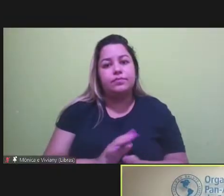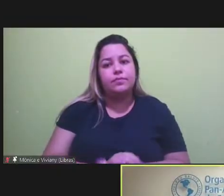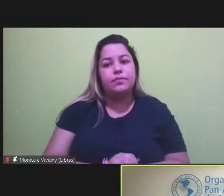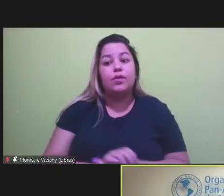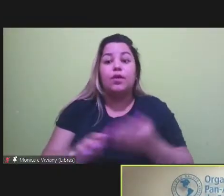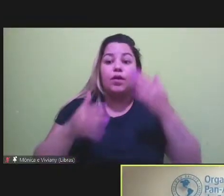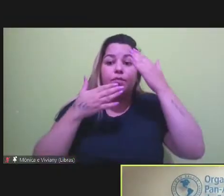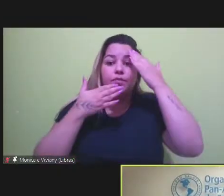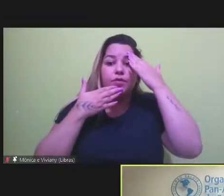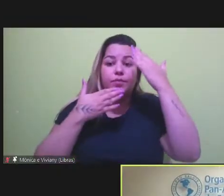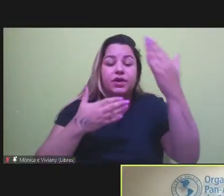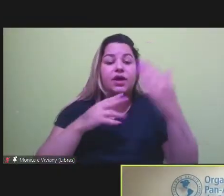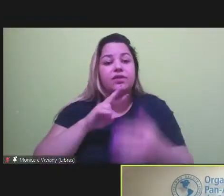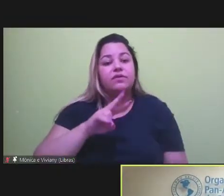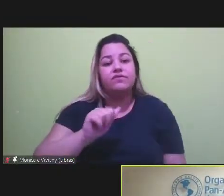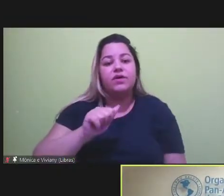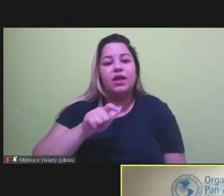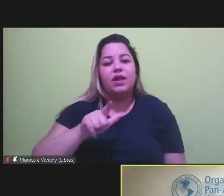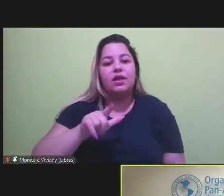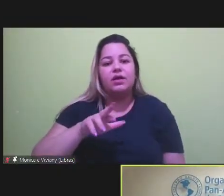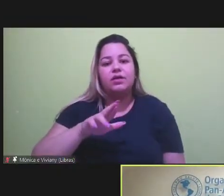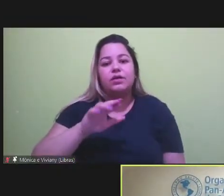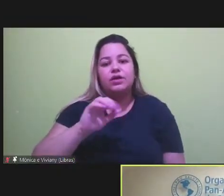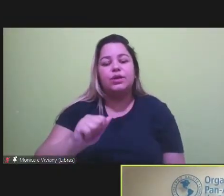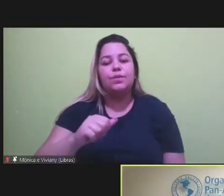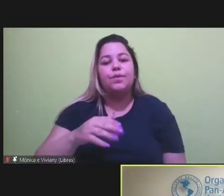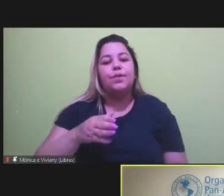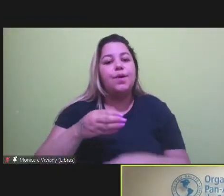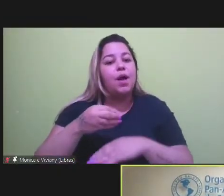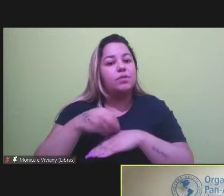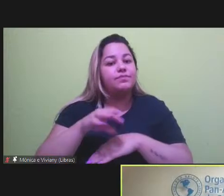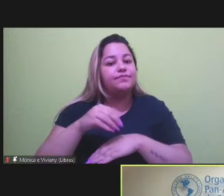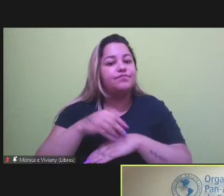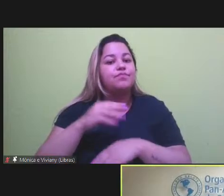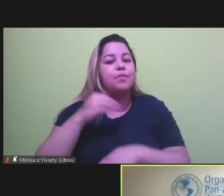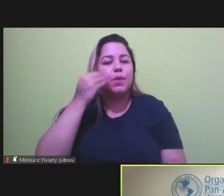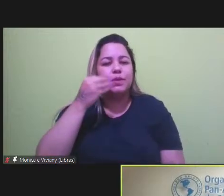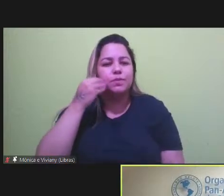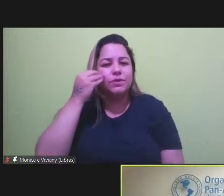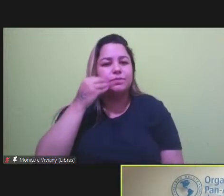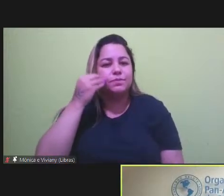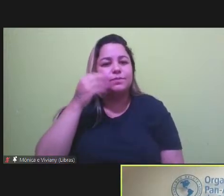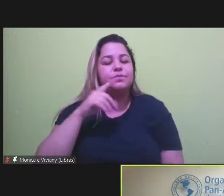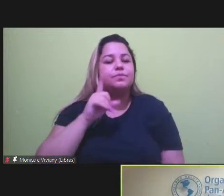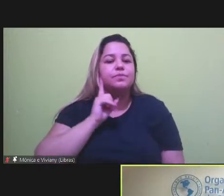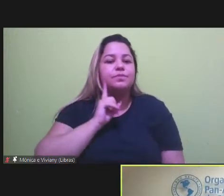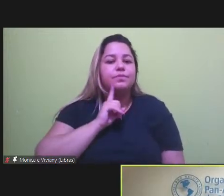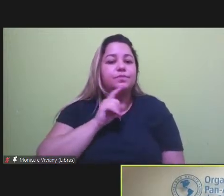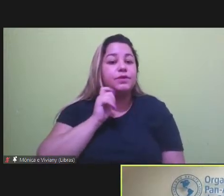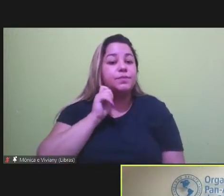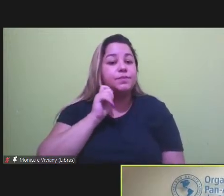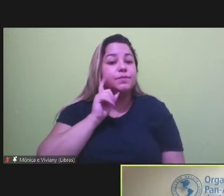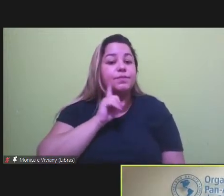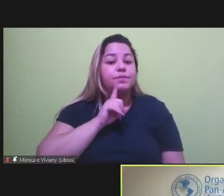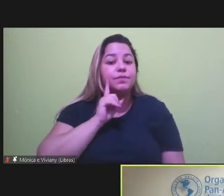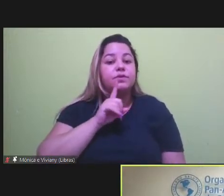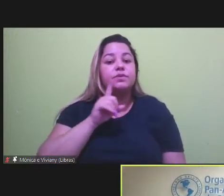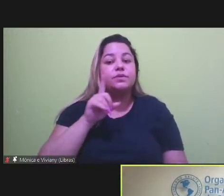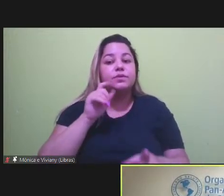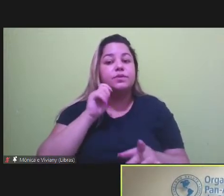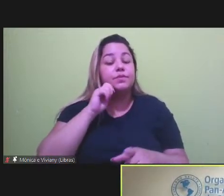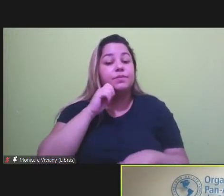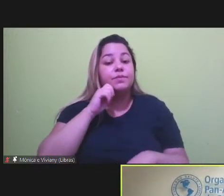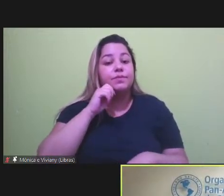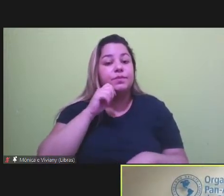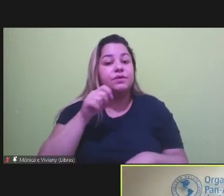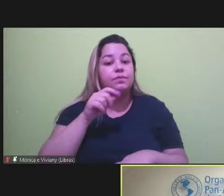Muito obrigada, Valéria. Thank you very much, Valéria, for sharing your experience there in Minas Gerais.